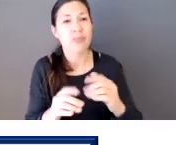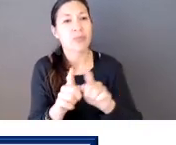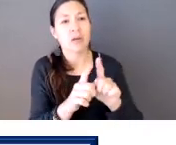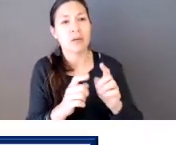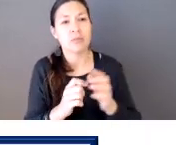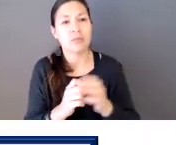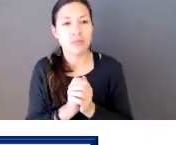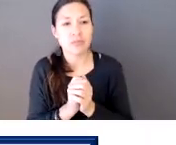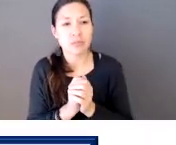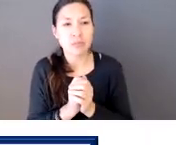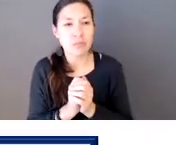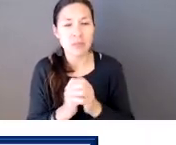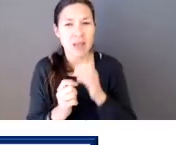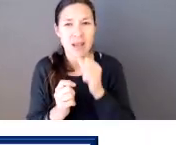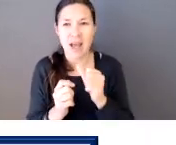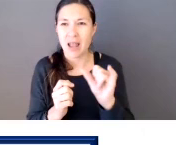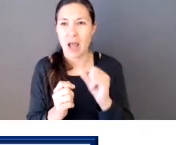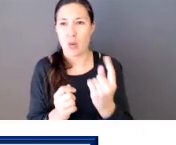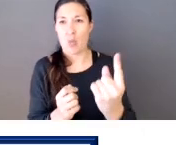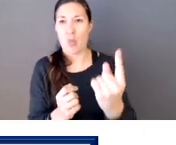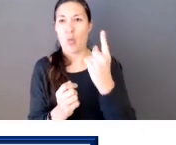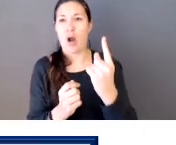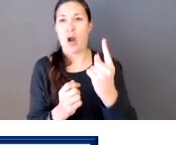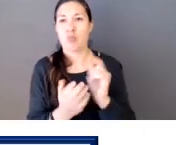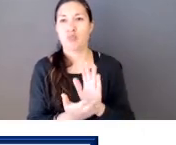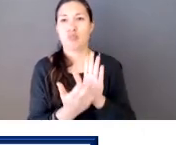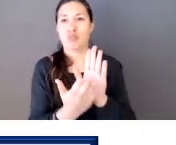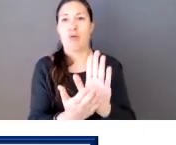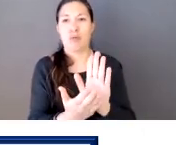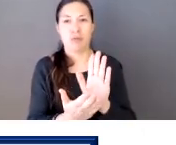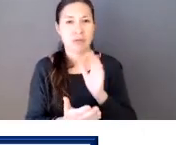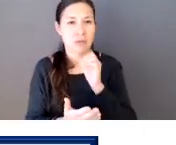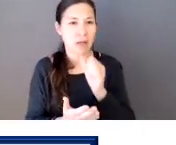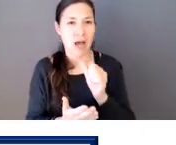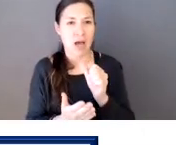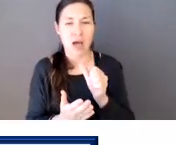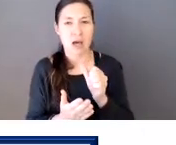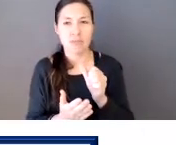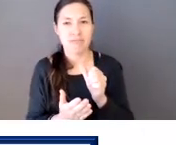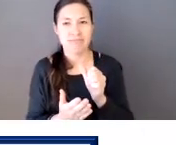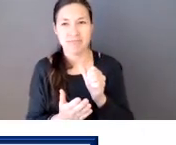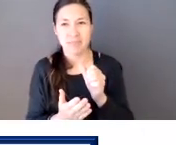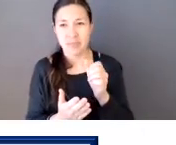So again, there's no cookie cutter approaches to protective for anything.